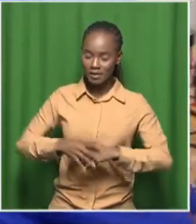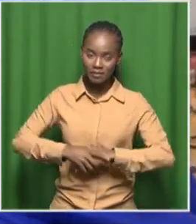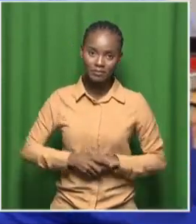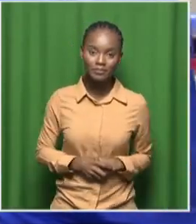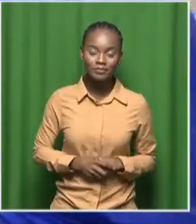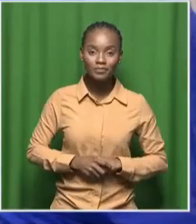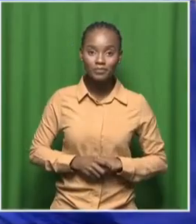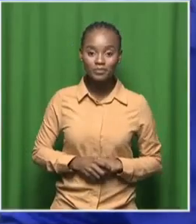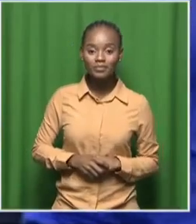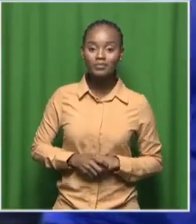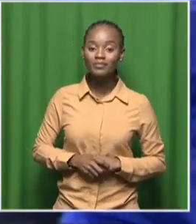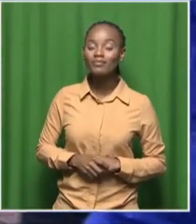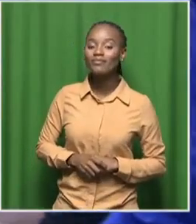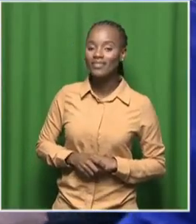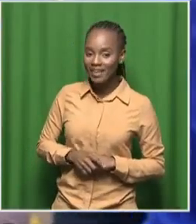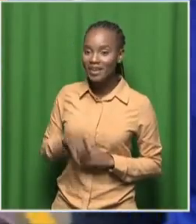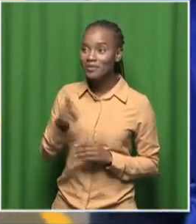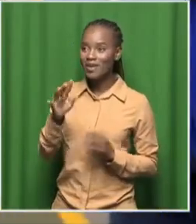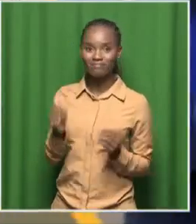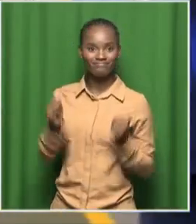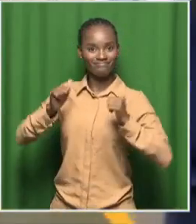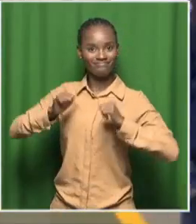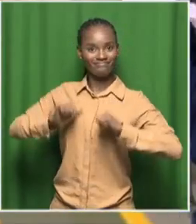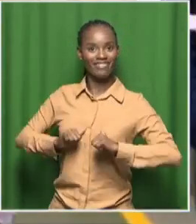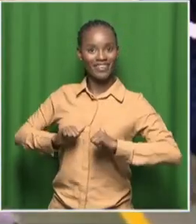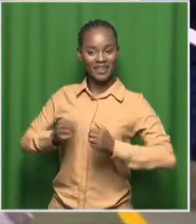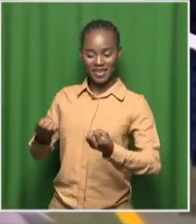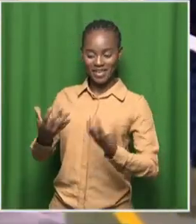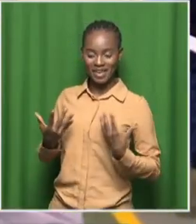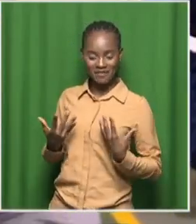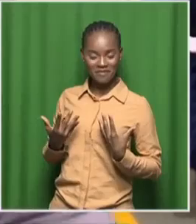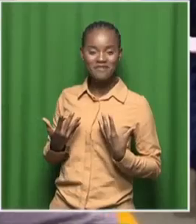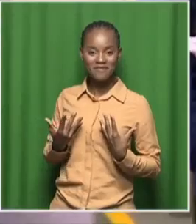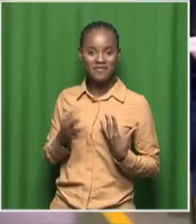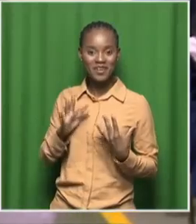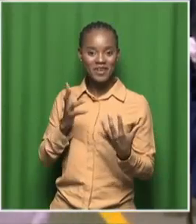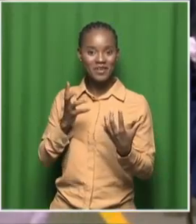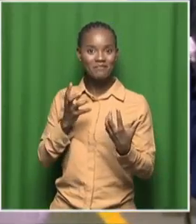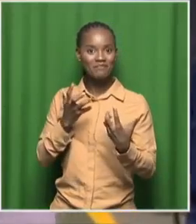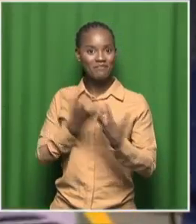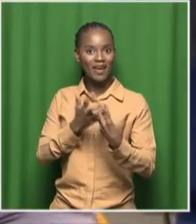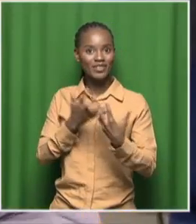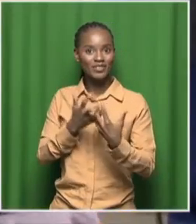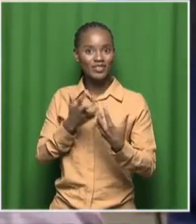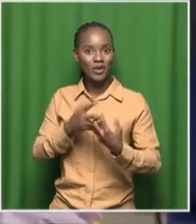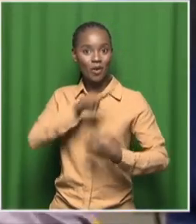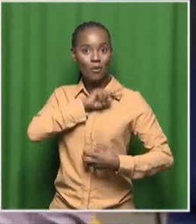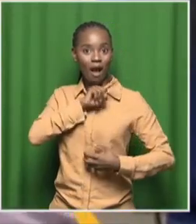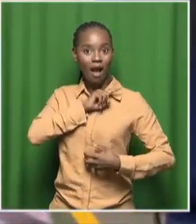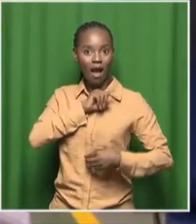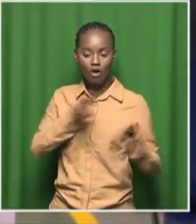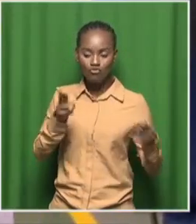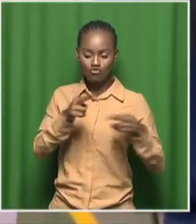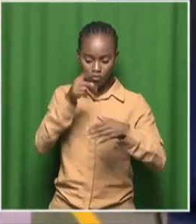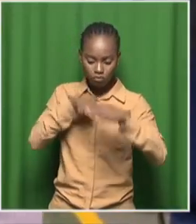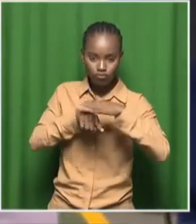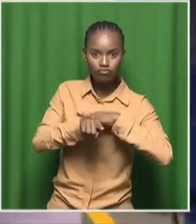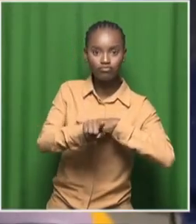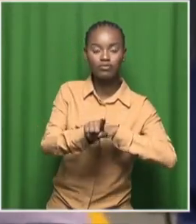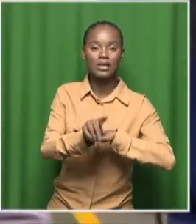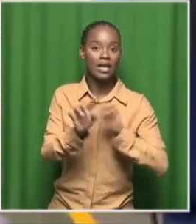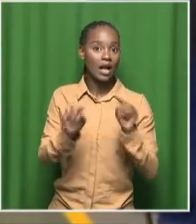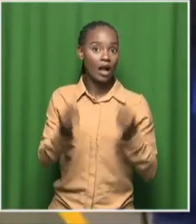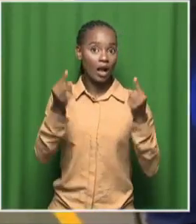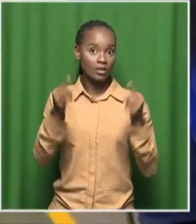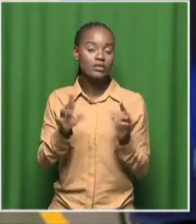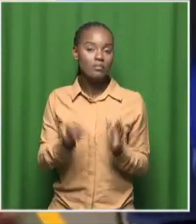character. We were given our dust coats because, we can't step into this facility without the personal protective